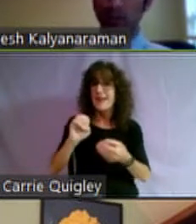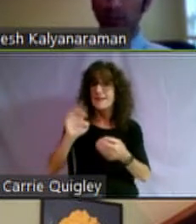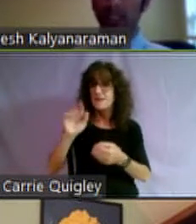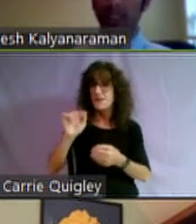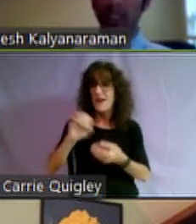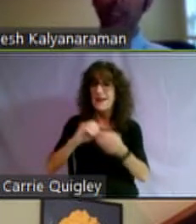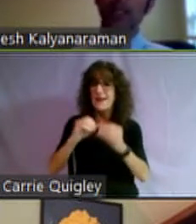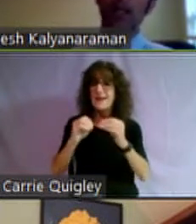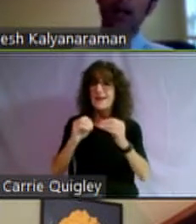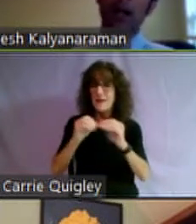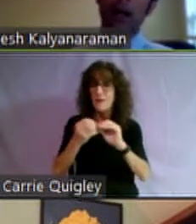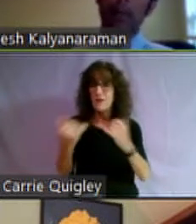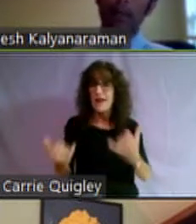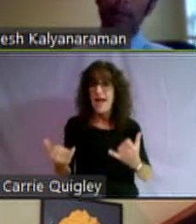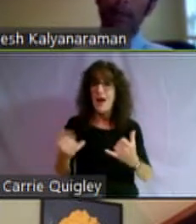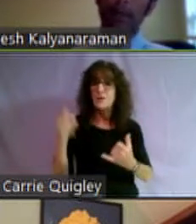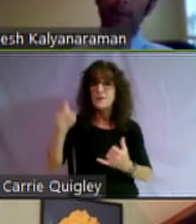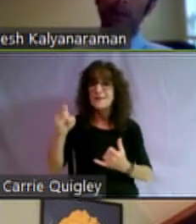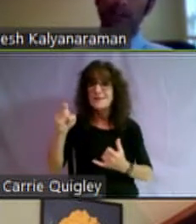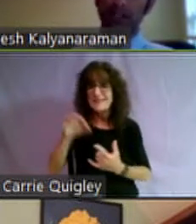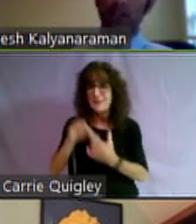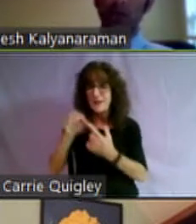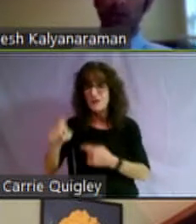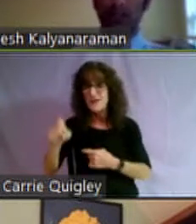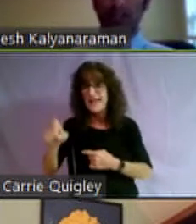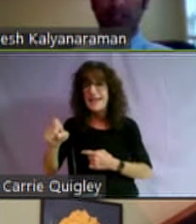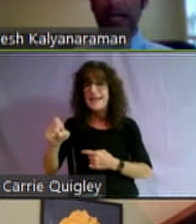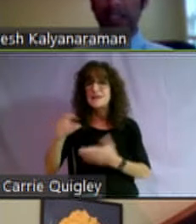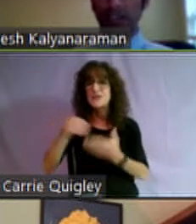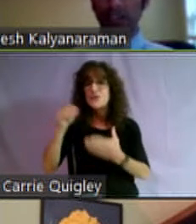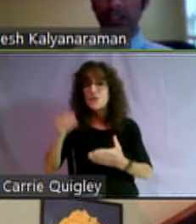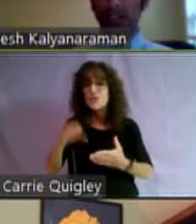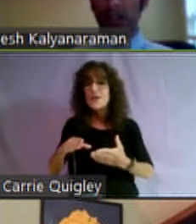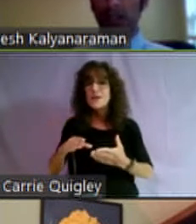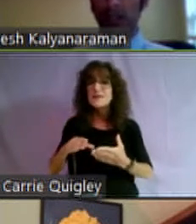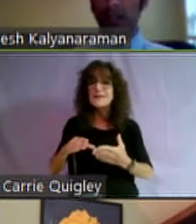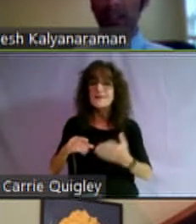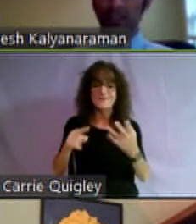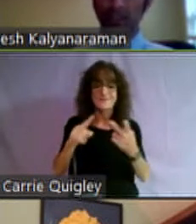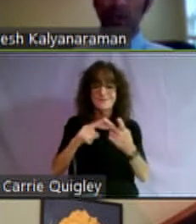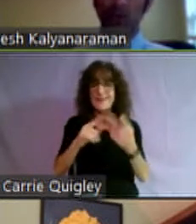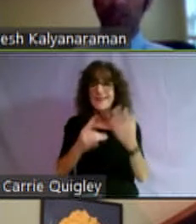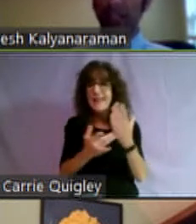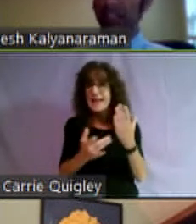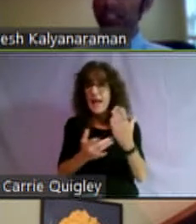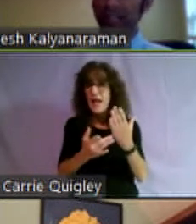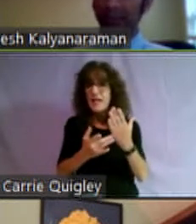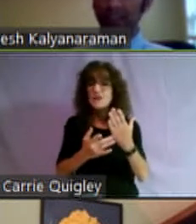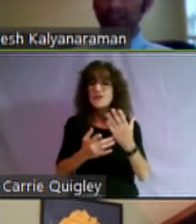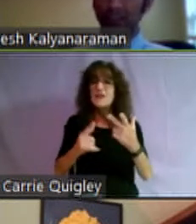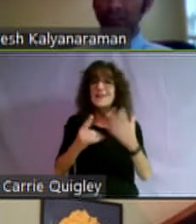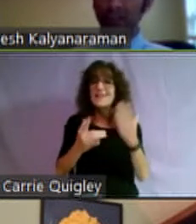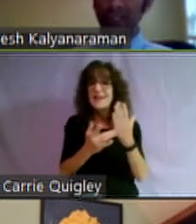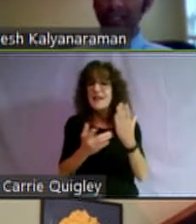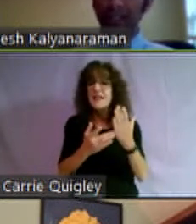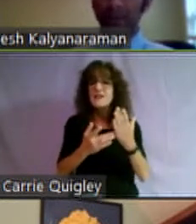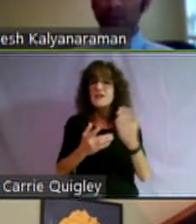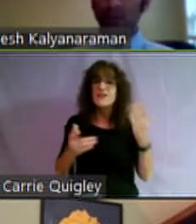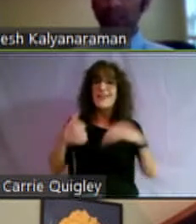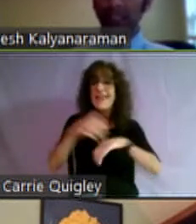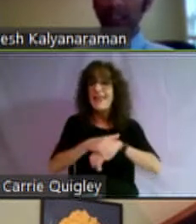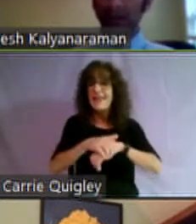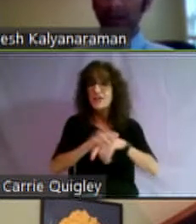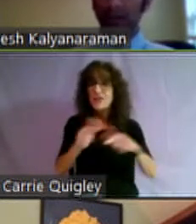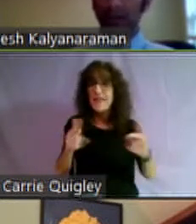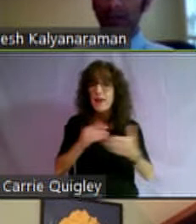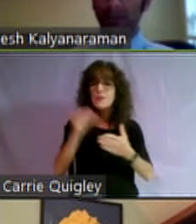now, um, special needs students, technology students, English language learners,